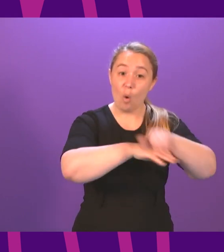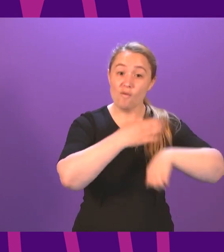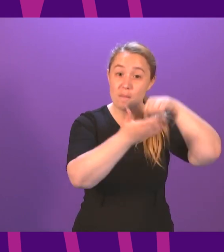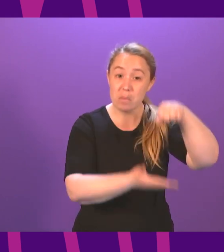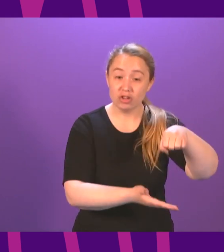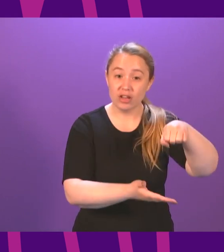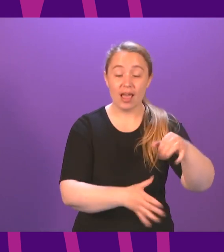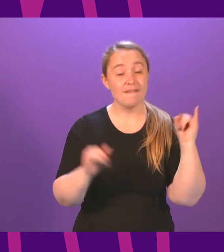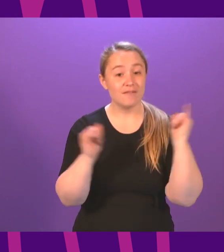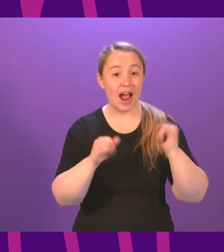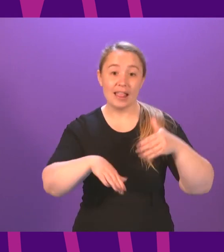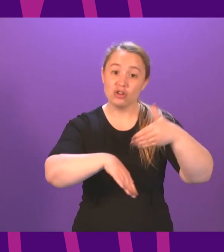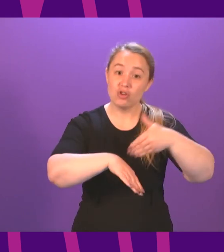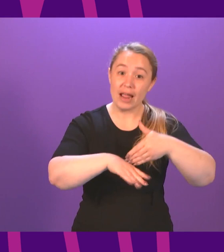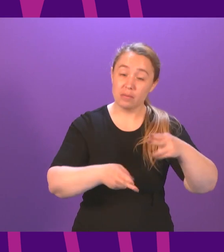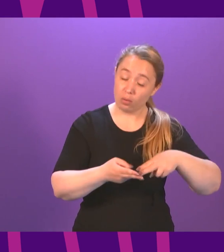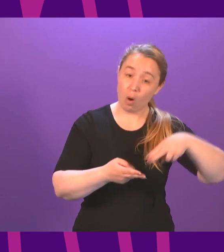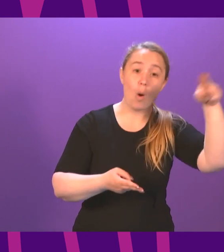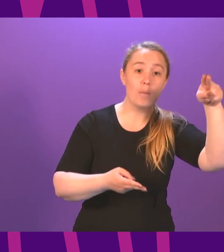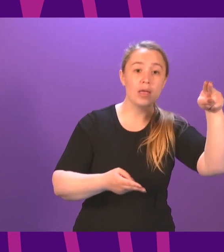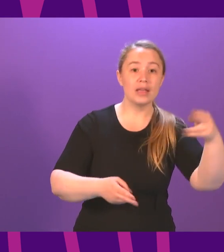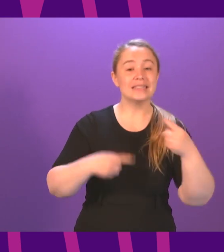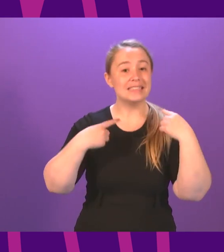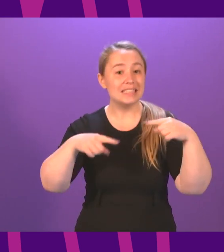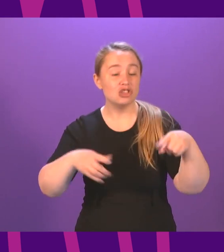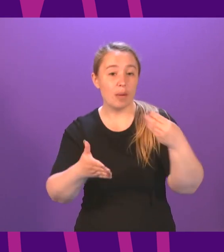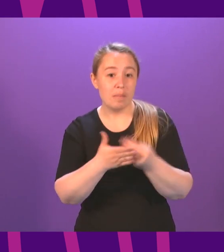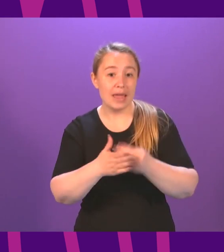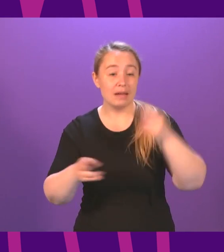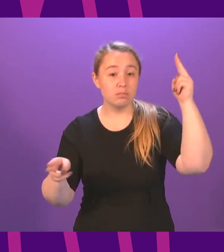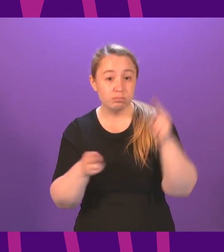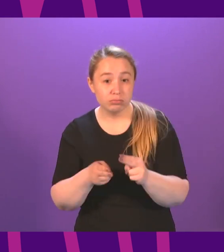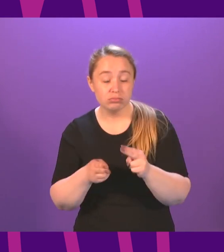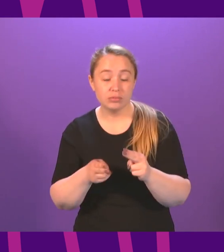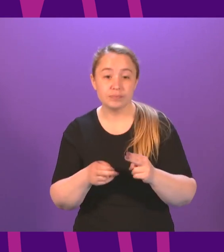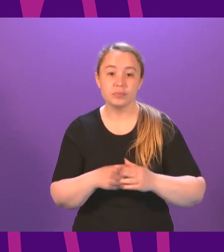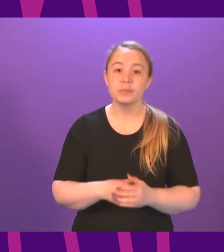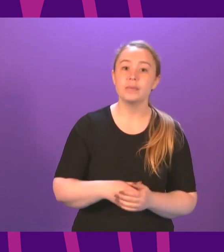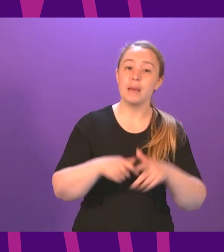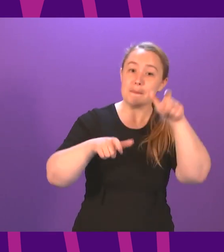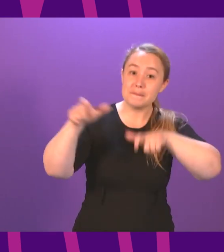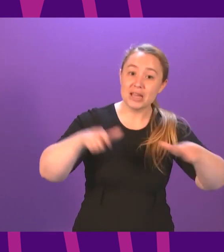crime rising. Teacher numbers slashed. The patient treatment time guarantee broken